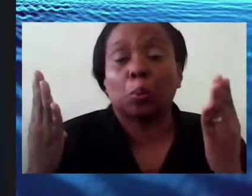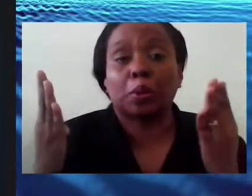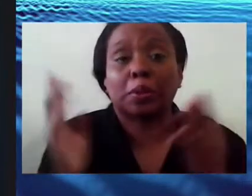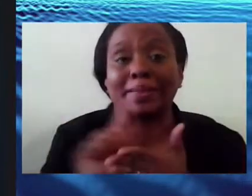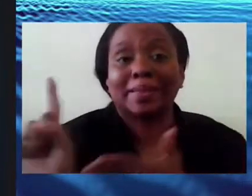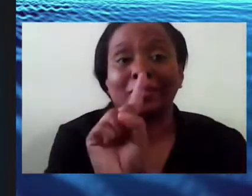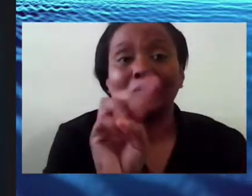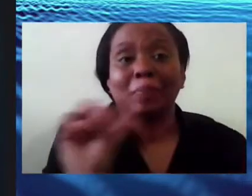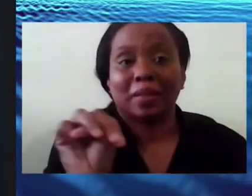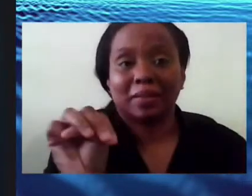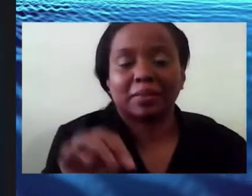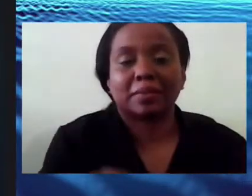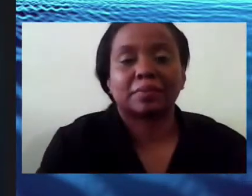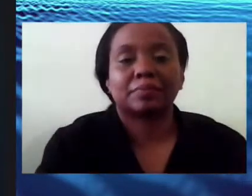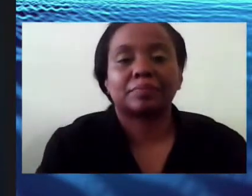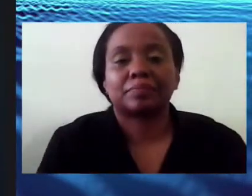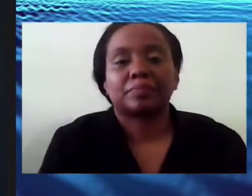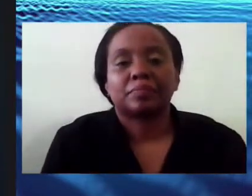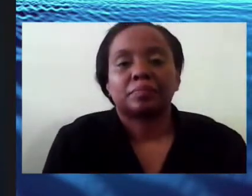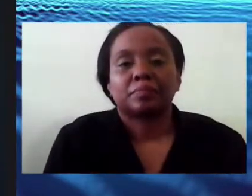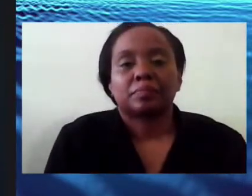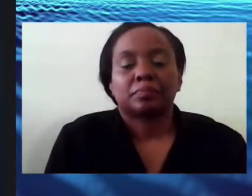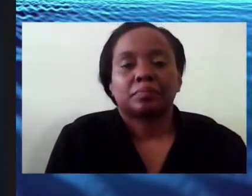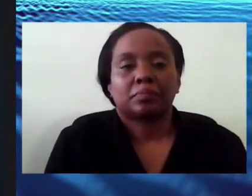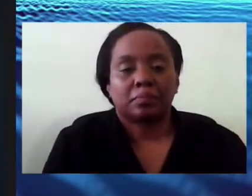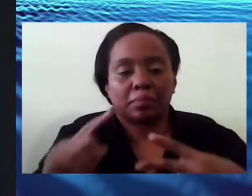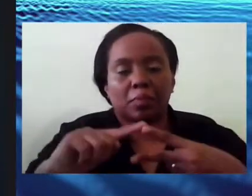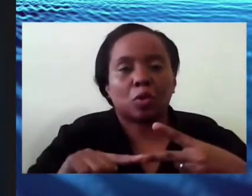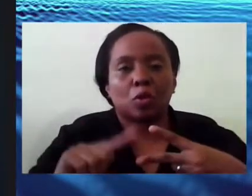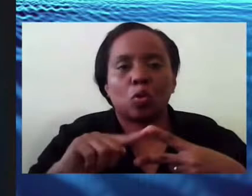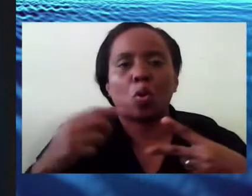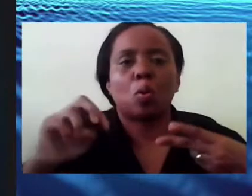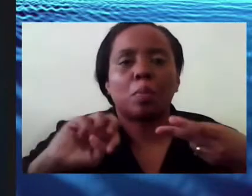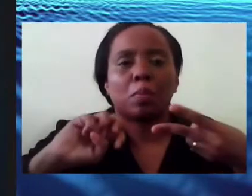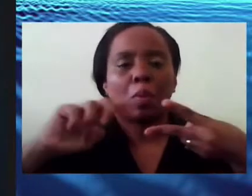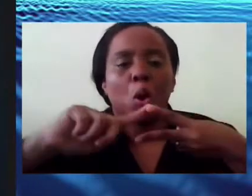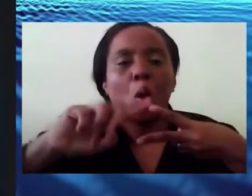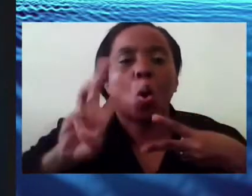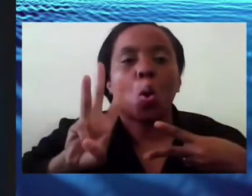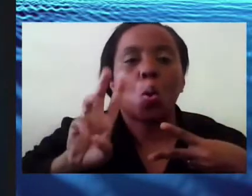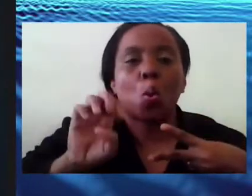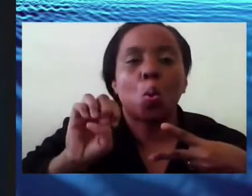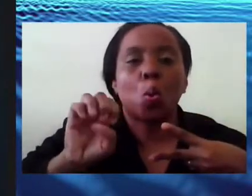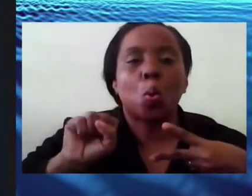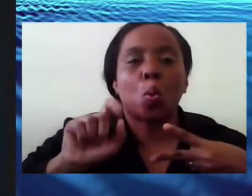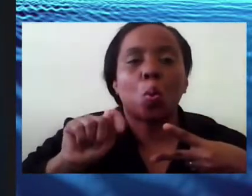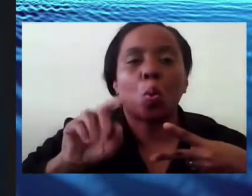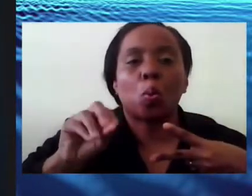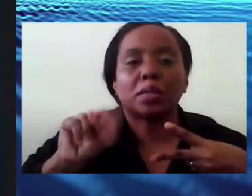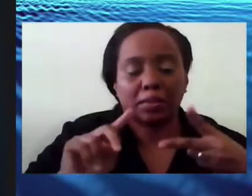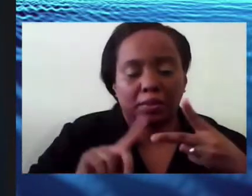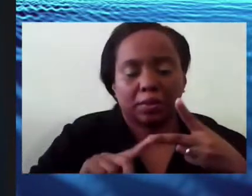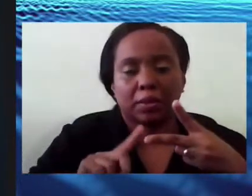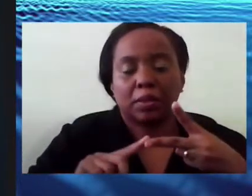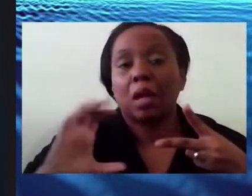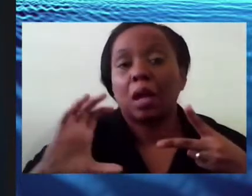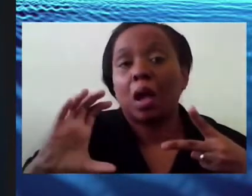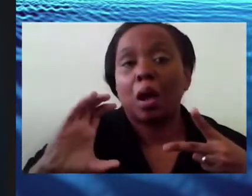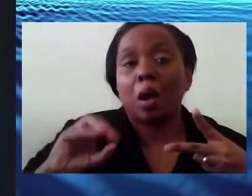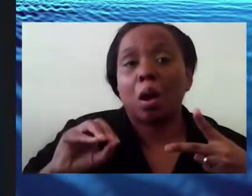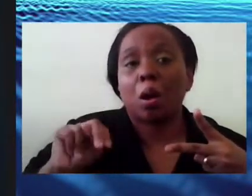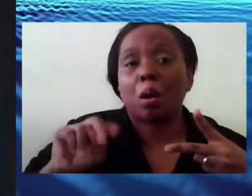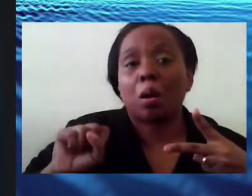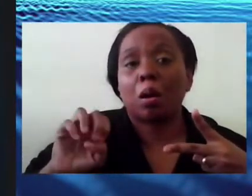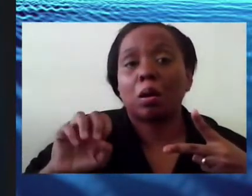Concept Bay and the Millie Eiffel, that's the Western fish markets, is that the ash is blowing downhill from the road into the market, and